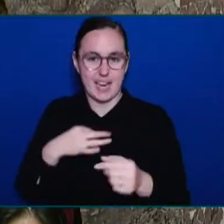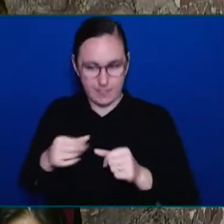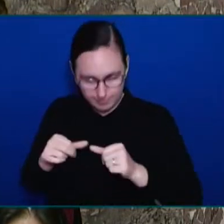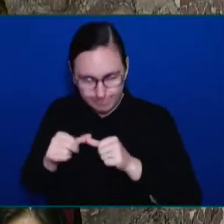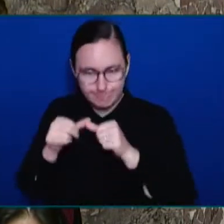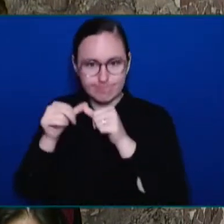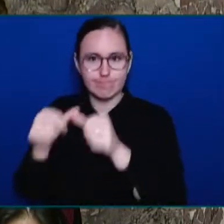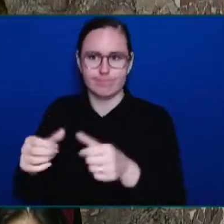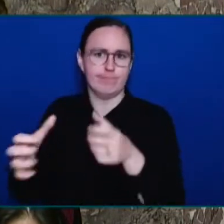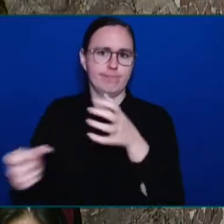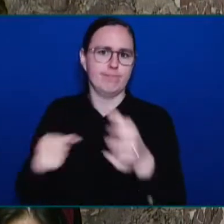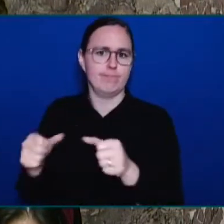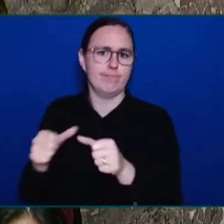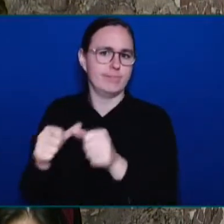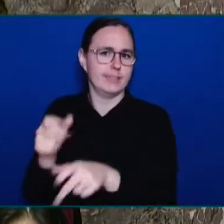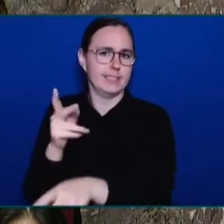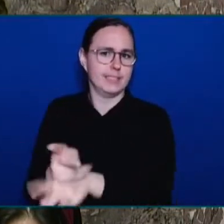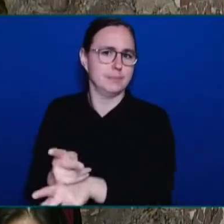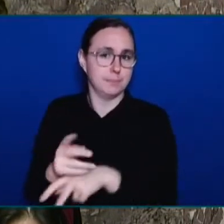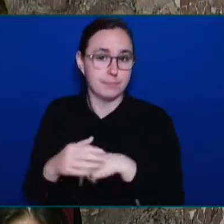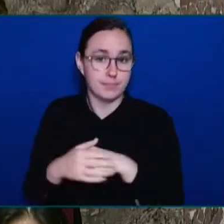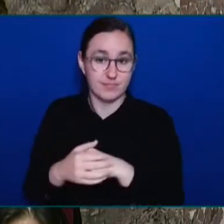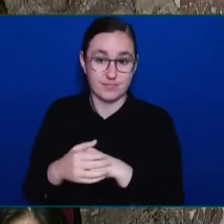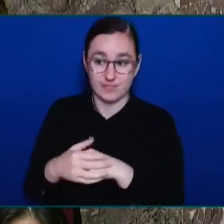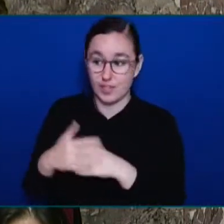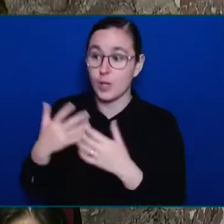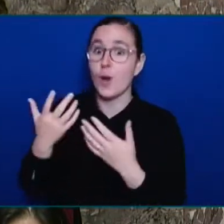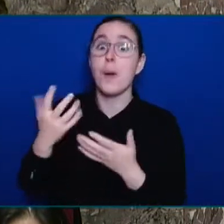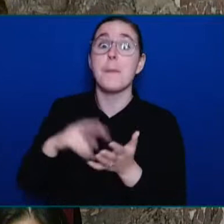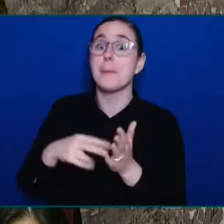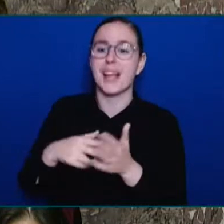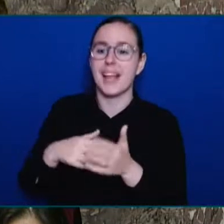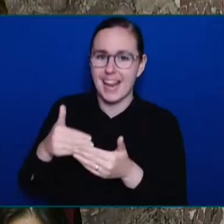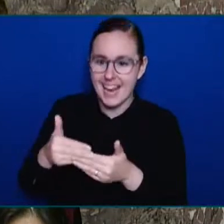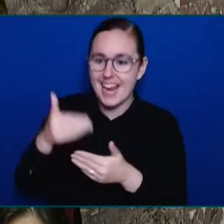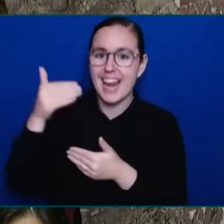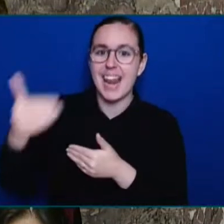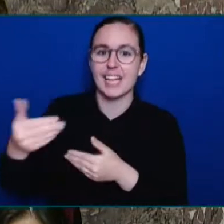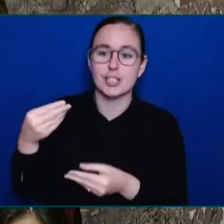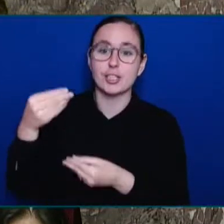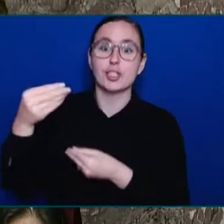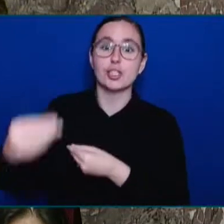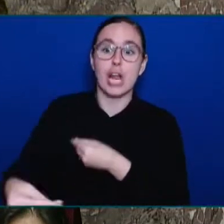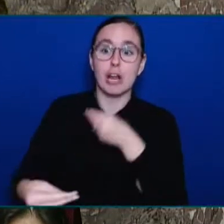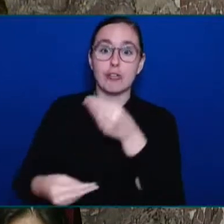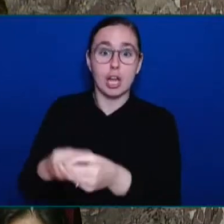this generation has at time of challenge, gets the care they need. That, Honourable Speaker,